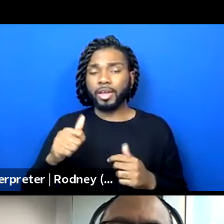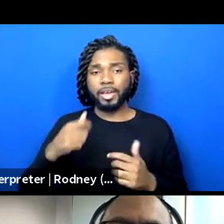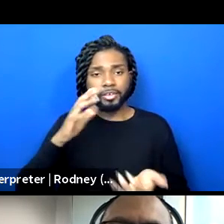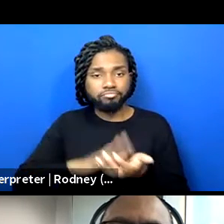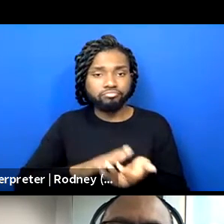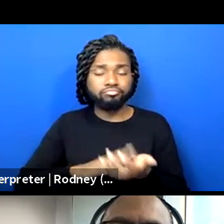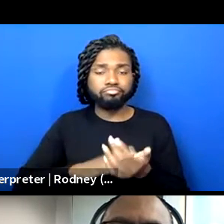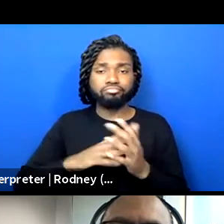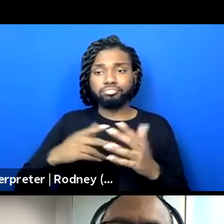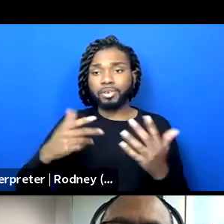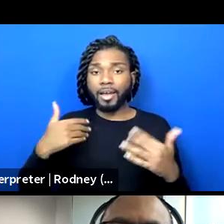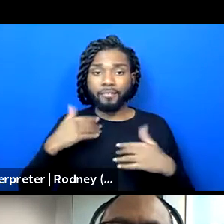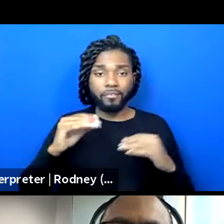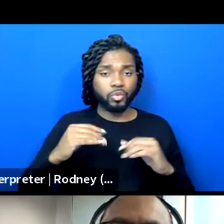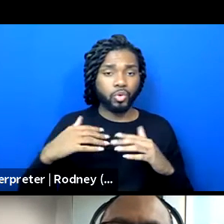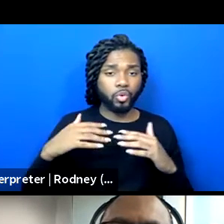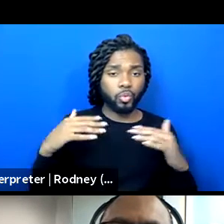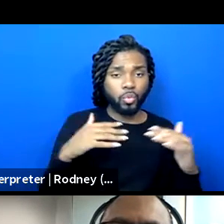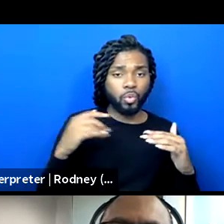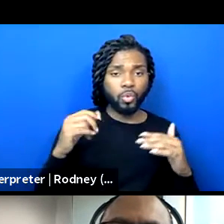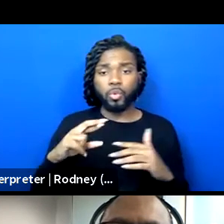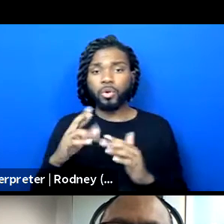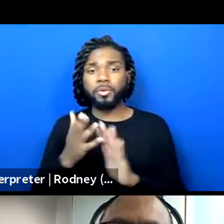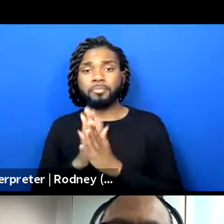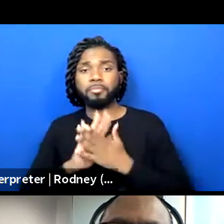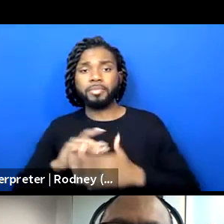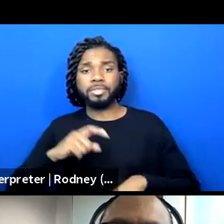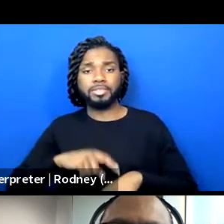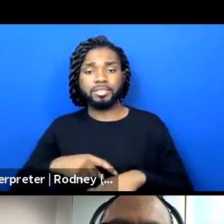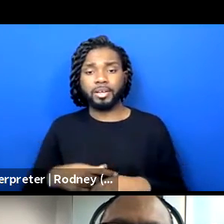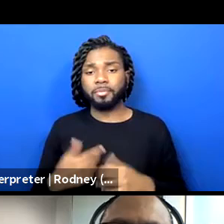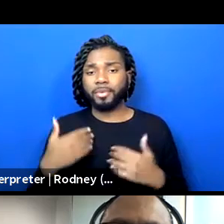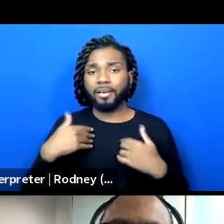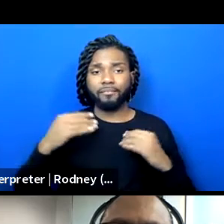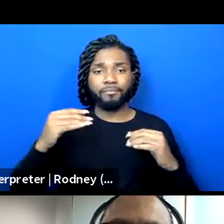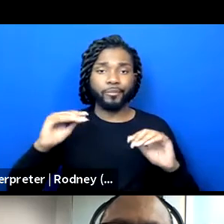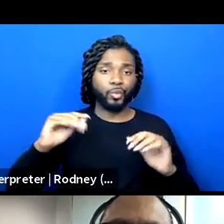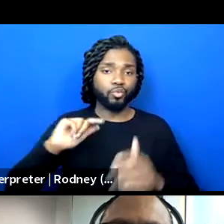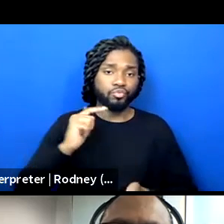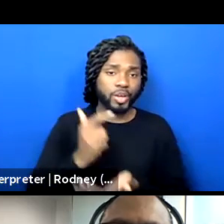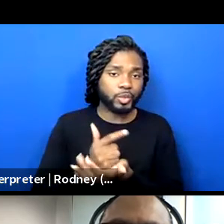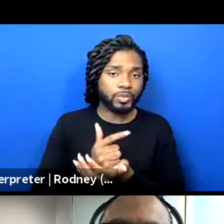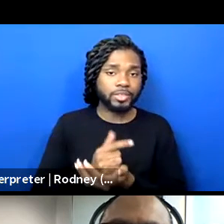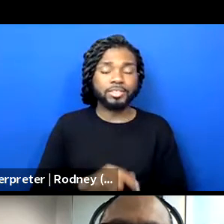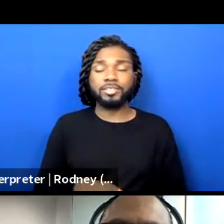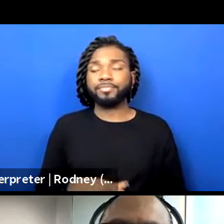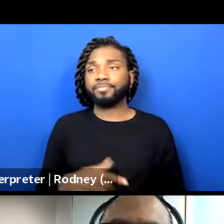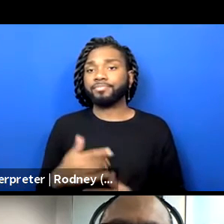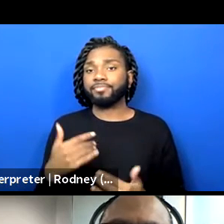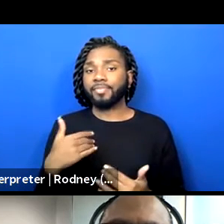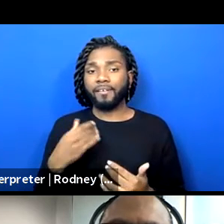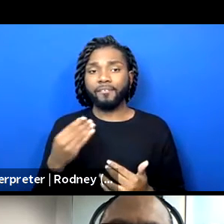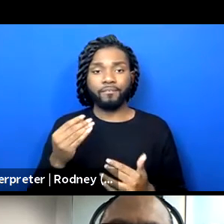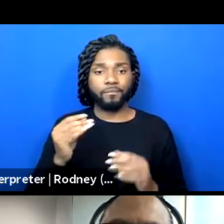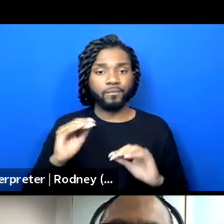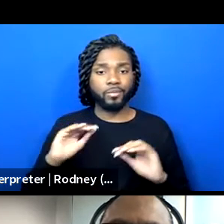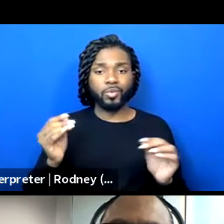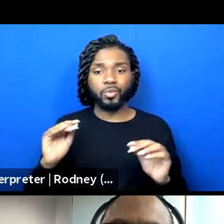not a war or a peacetime. There is not a graduation. There is not a marking of